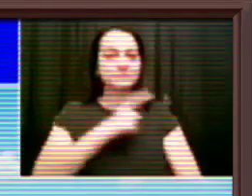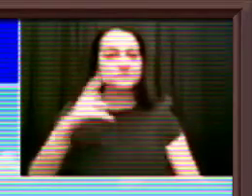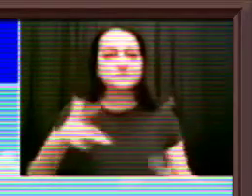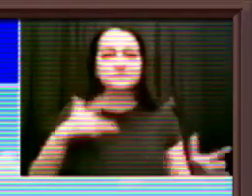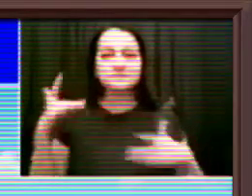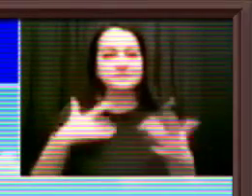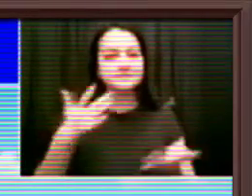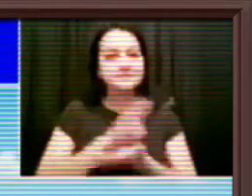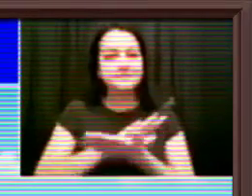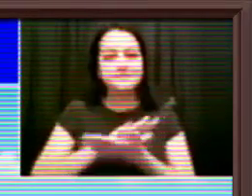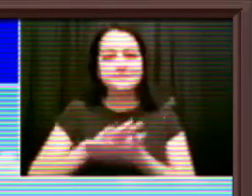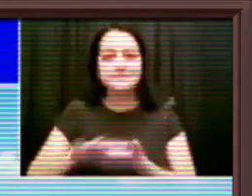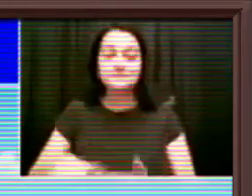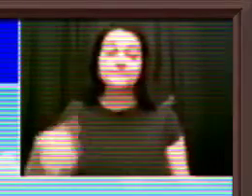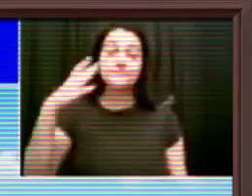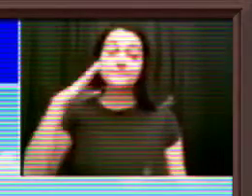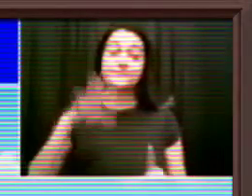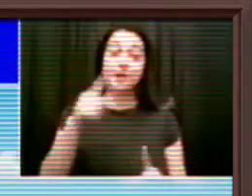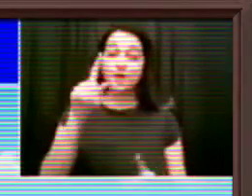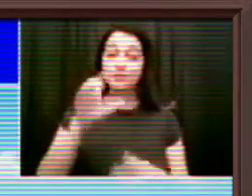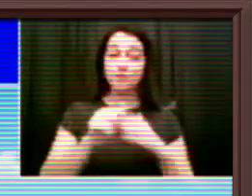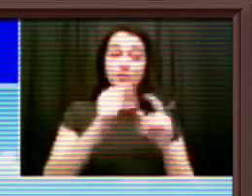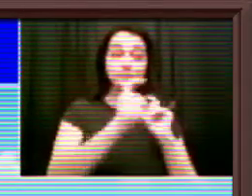you've been jabbed or not,